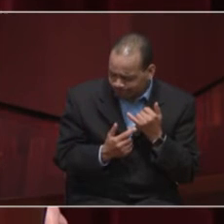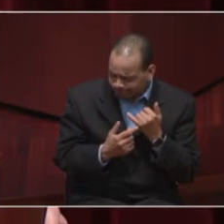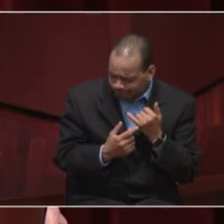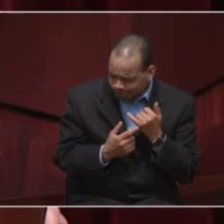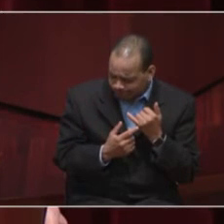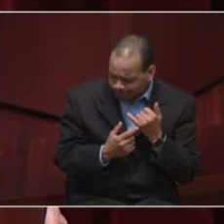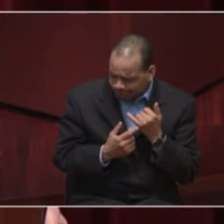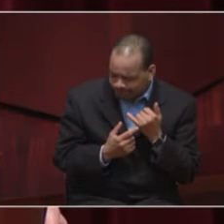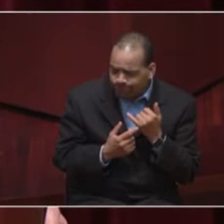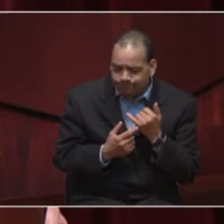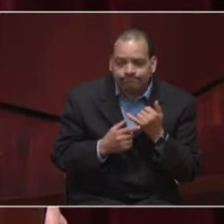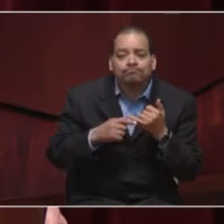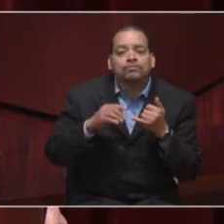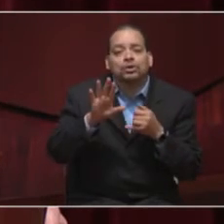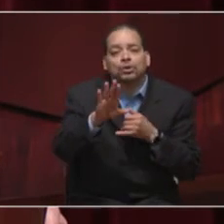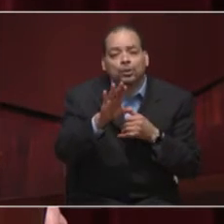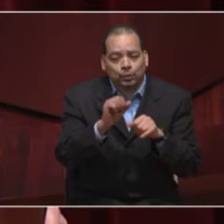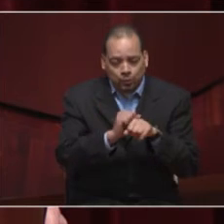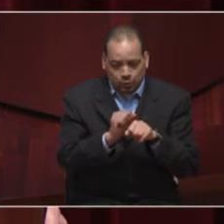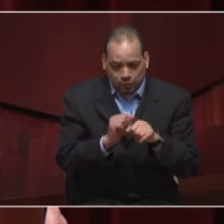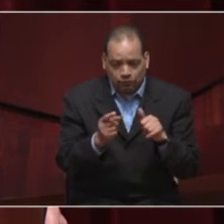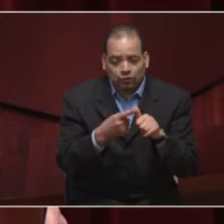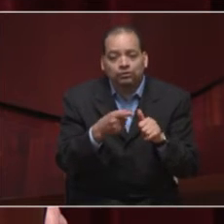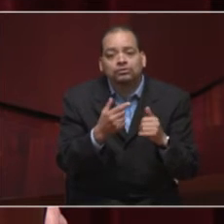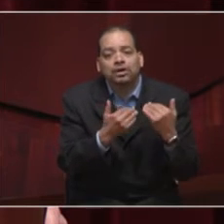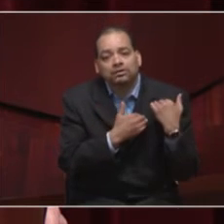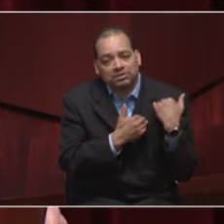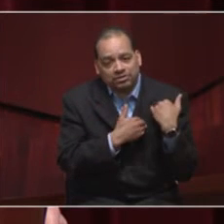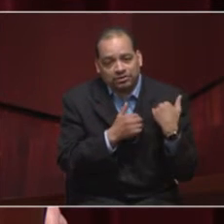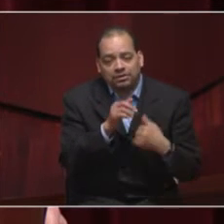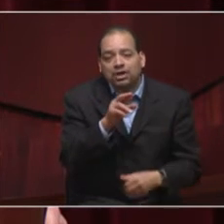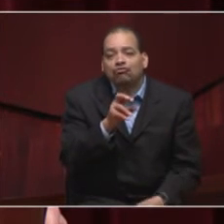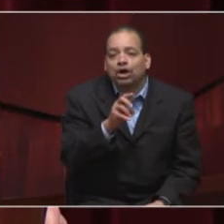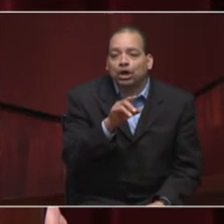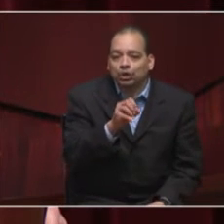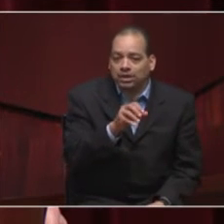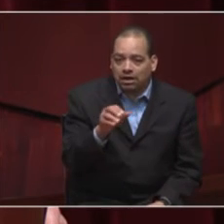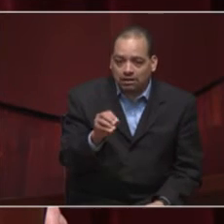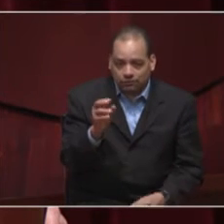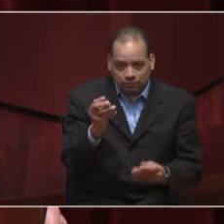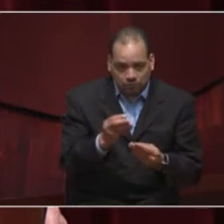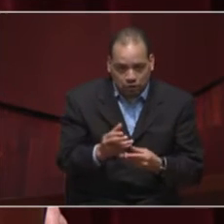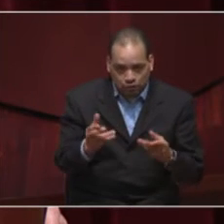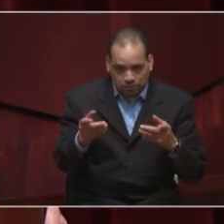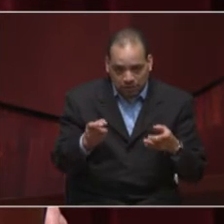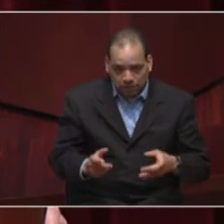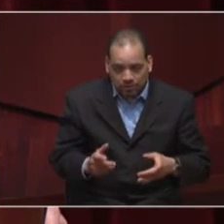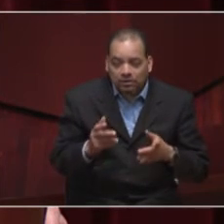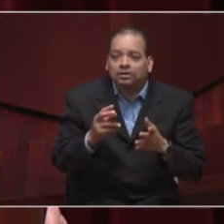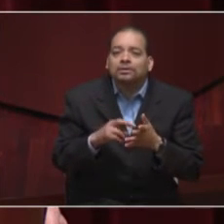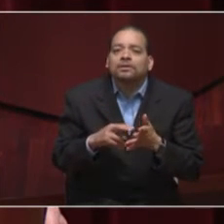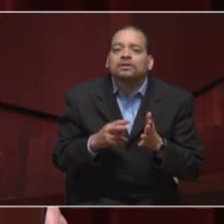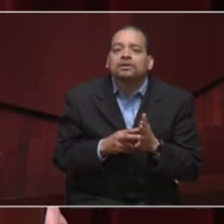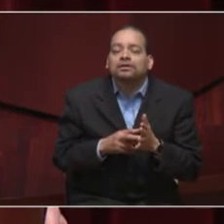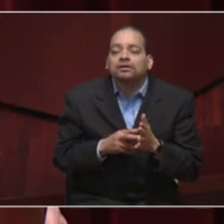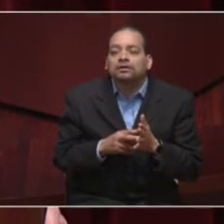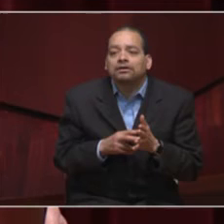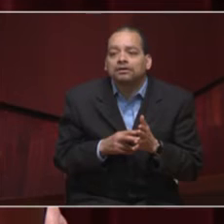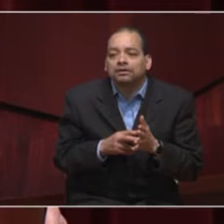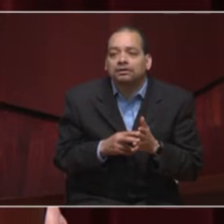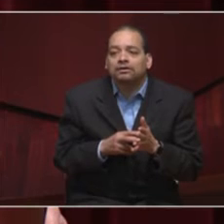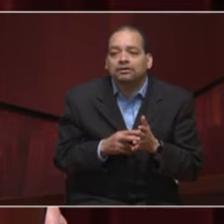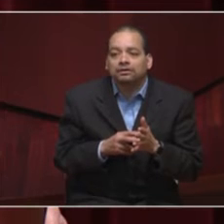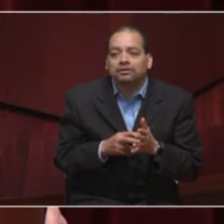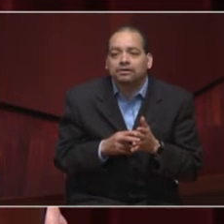your primary responsibility is in records and information management, and your